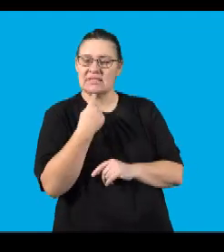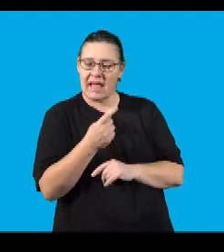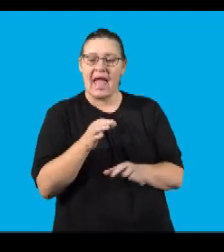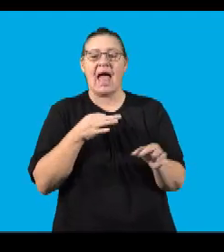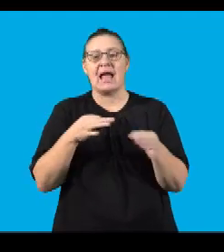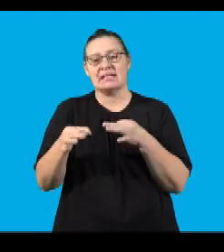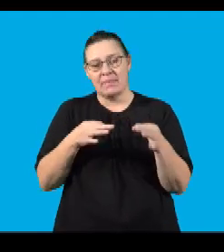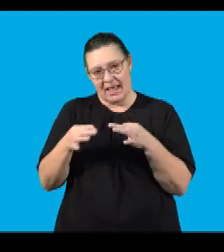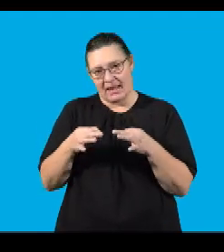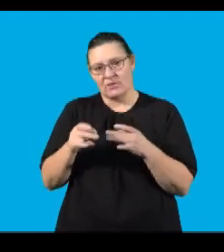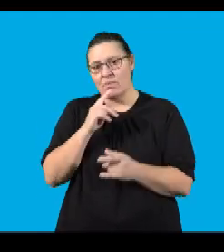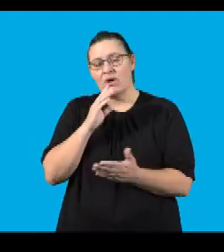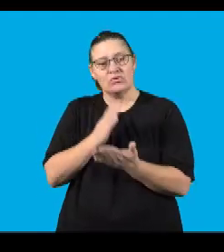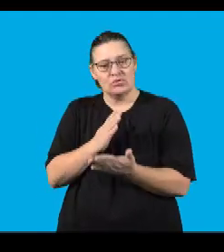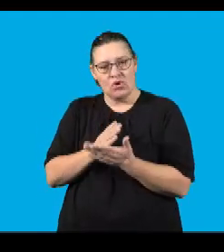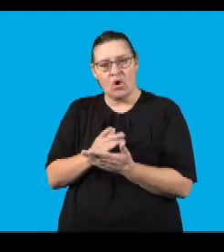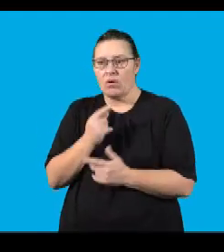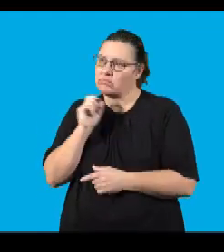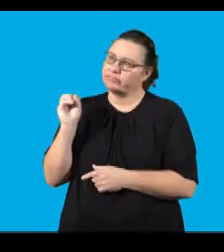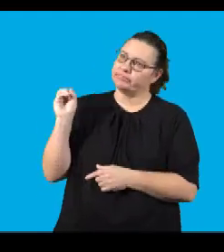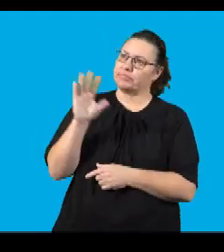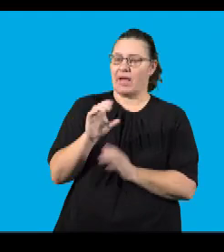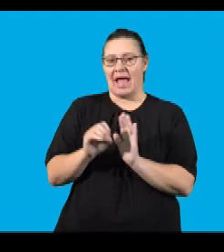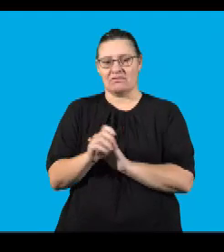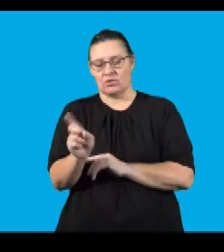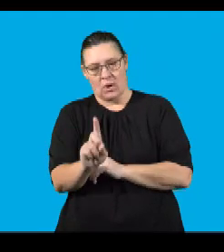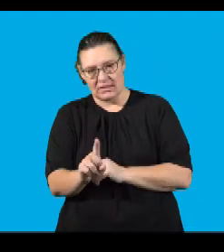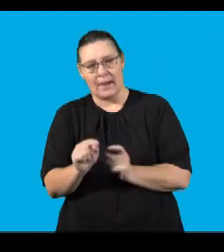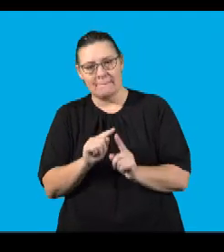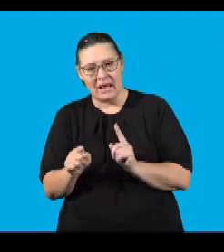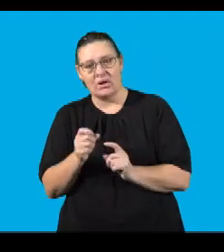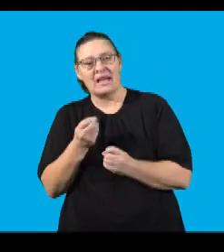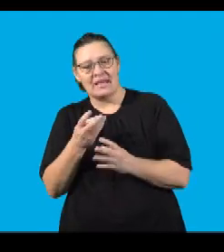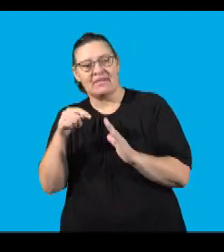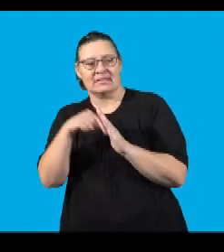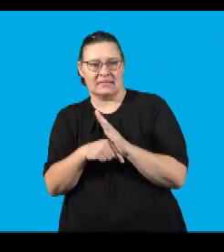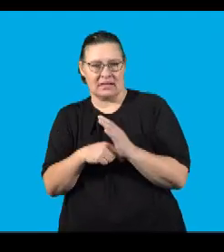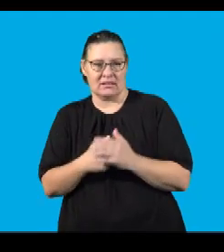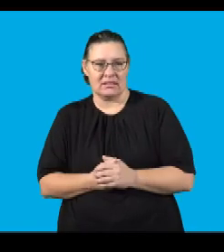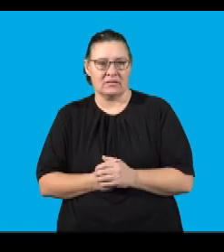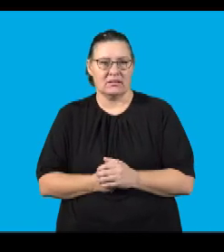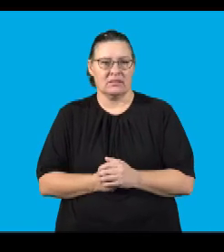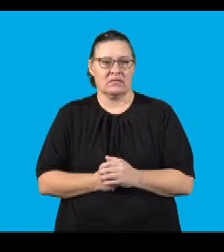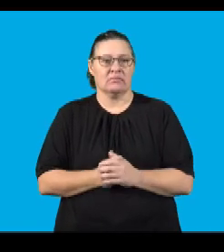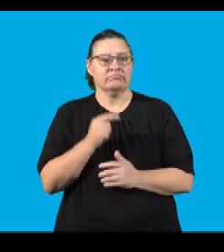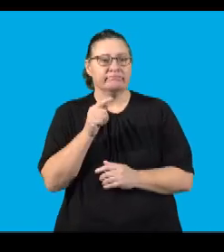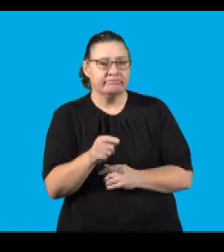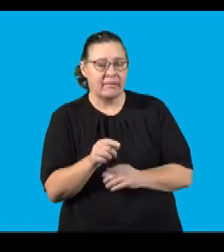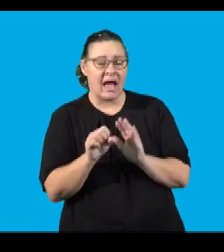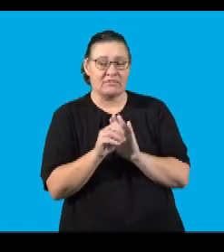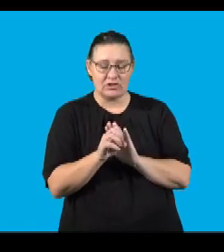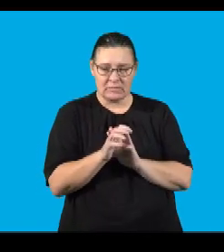question. It says describe, so make sure you don't simply state what is being advertised, but you also give detail.